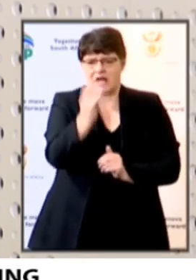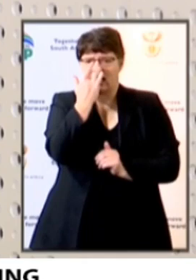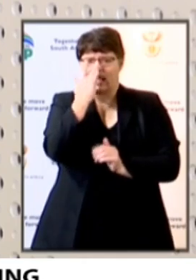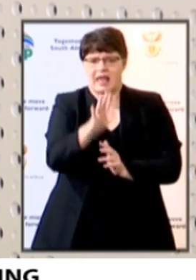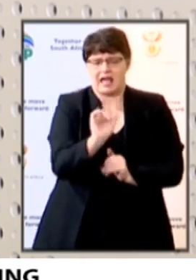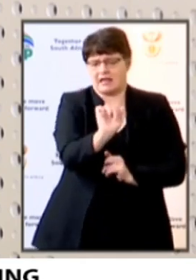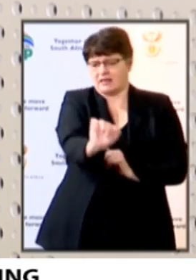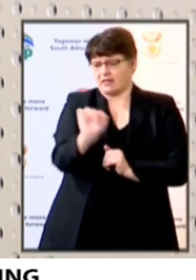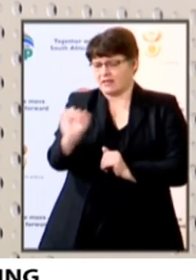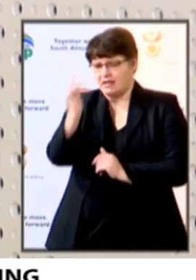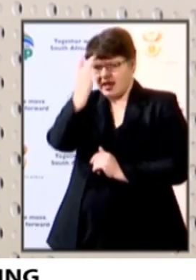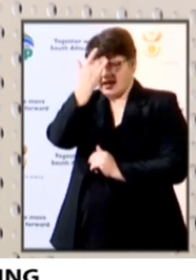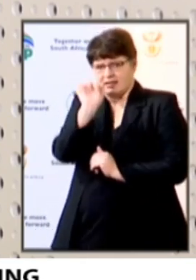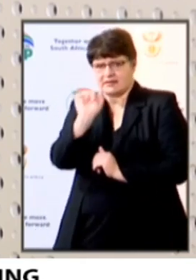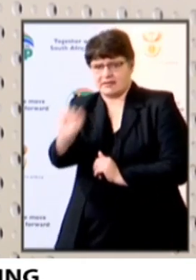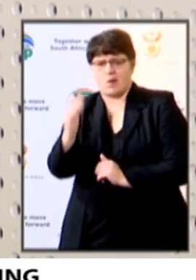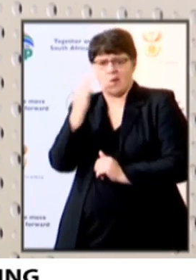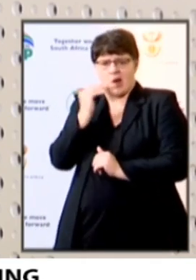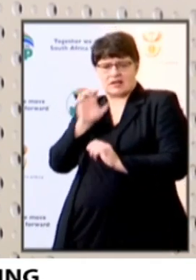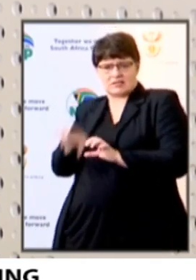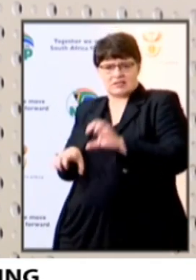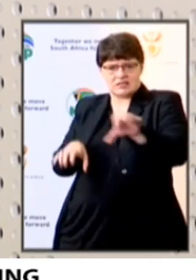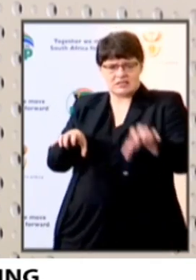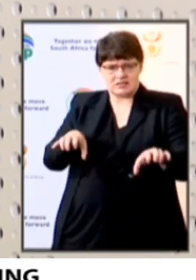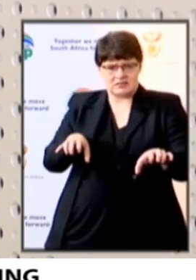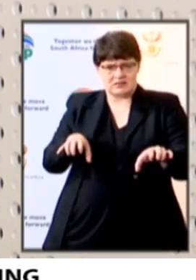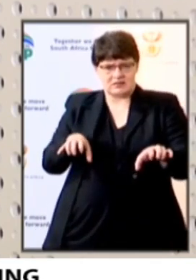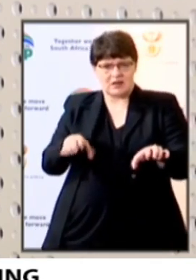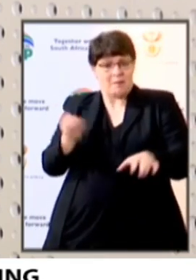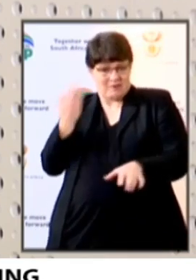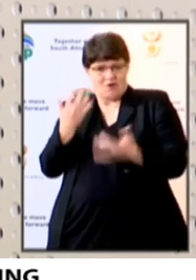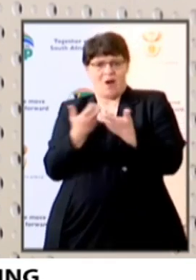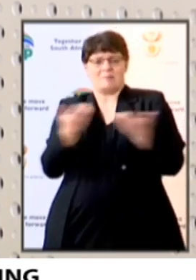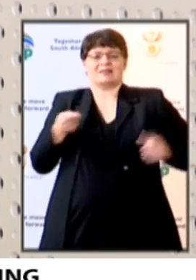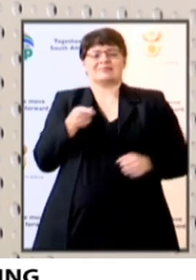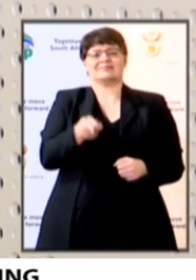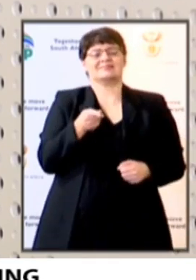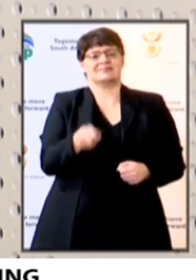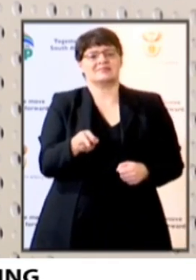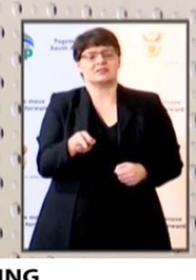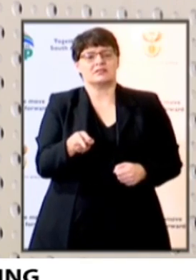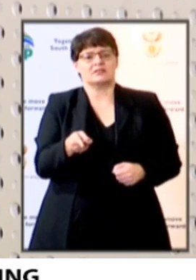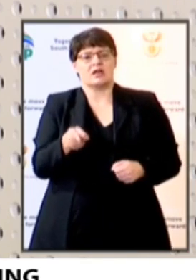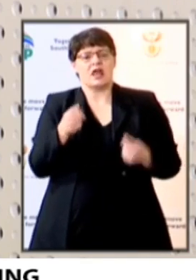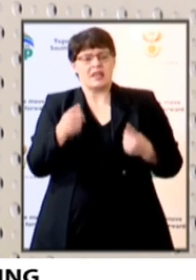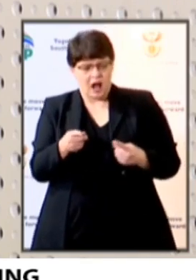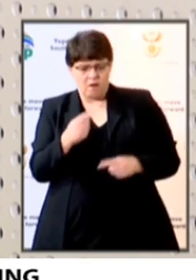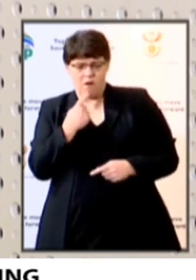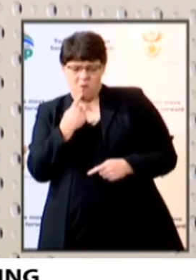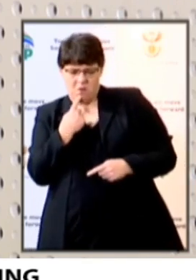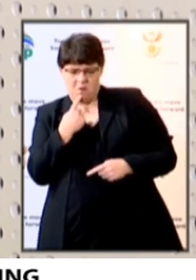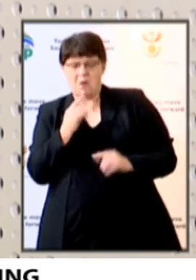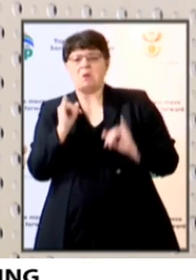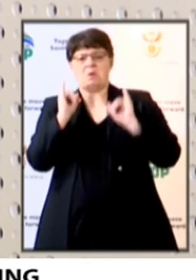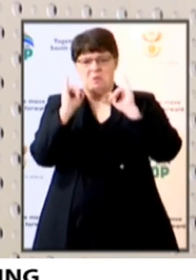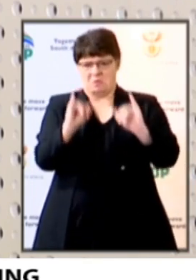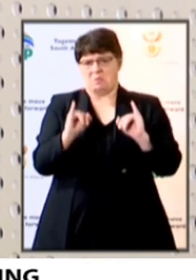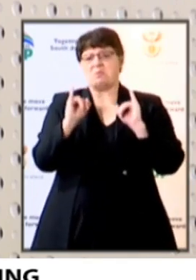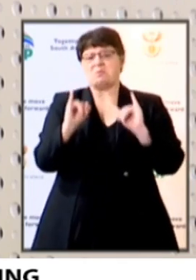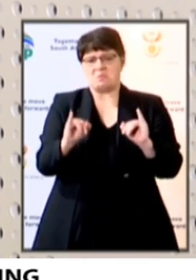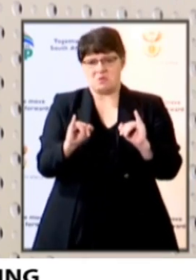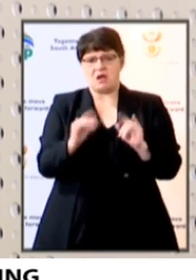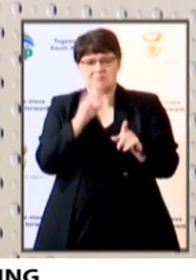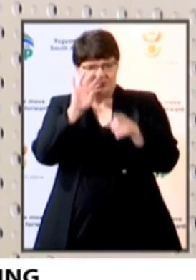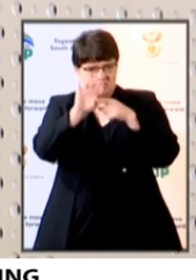in a critical way. So all these things contribute to how we must behave